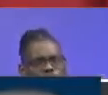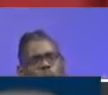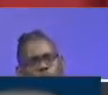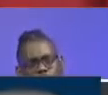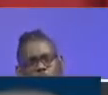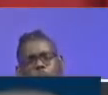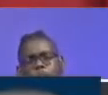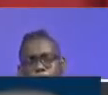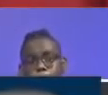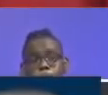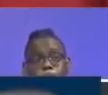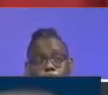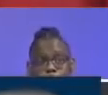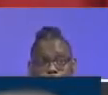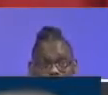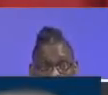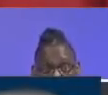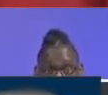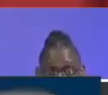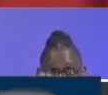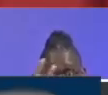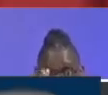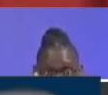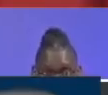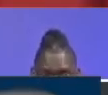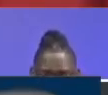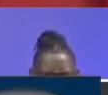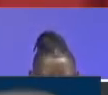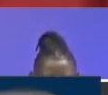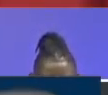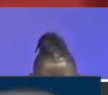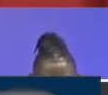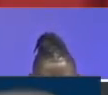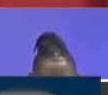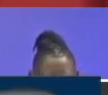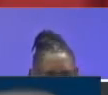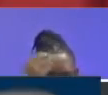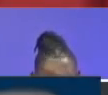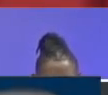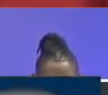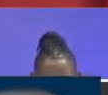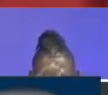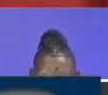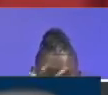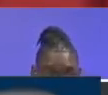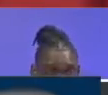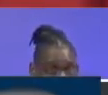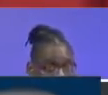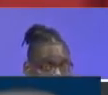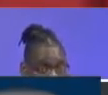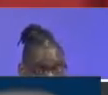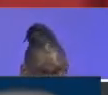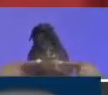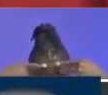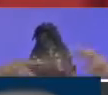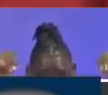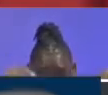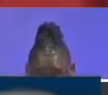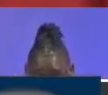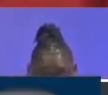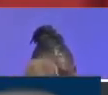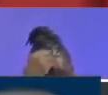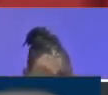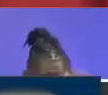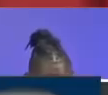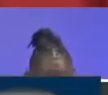parent law, we're then going to say the terms and conditions. So as the Honourable Prime Minister said, if you are in the situation of being